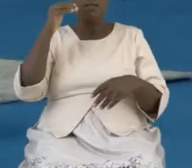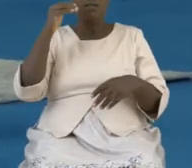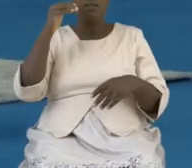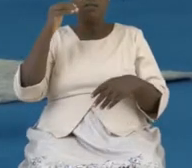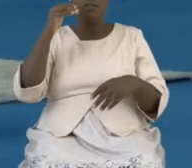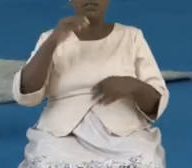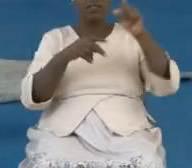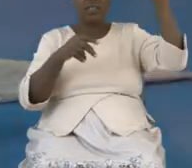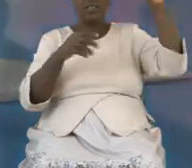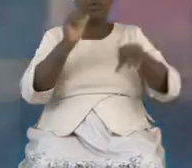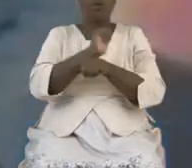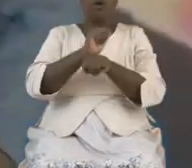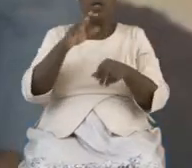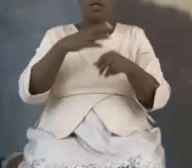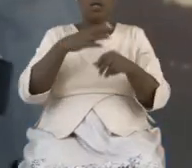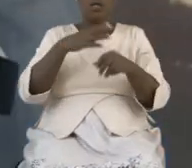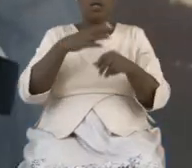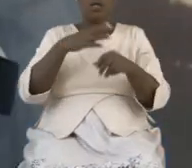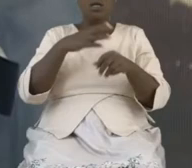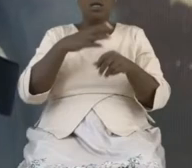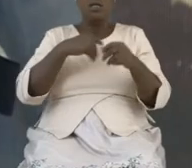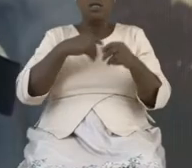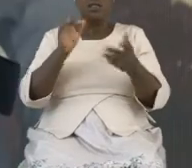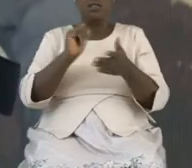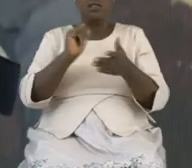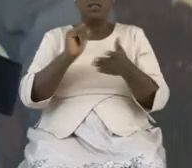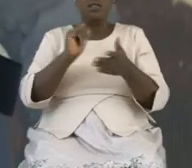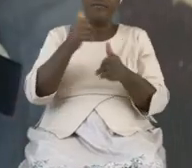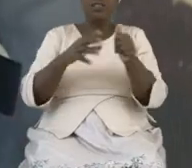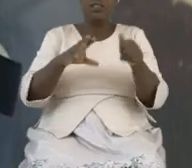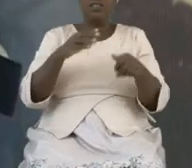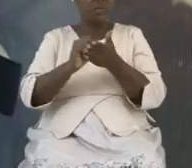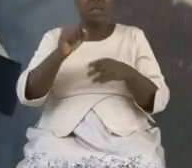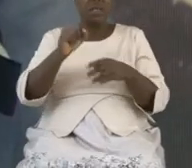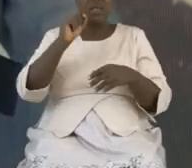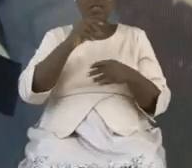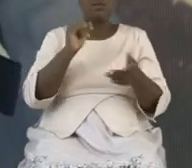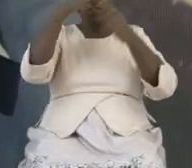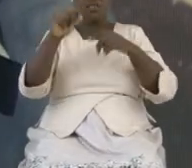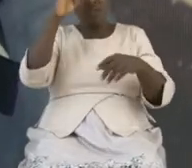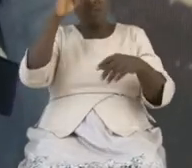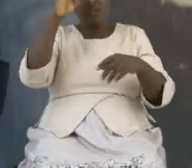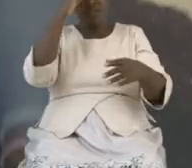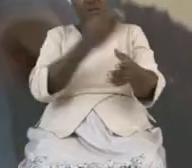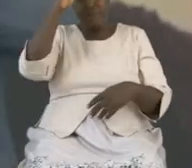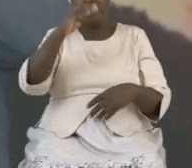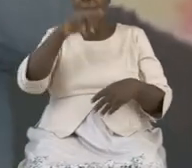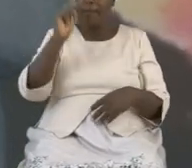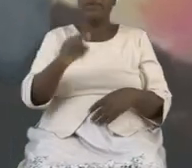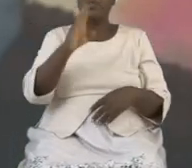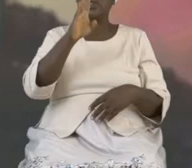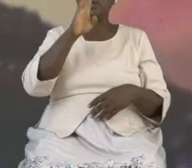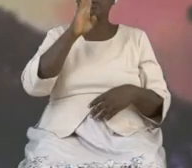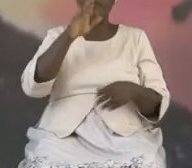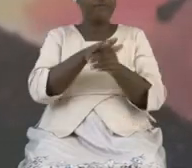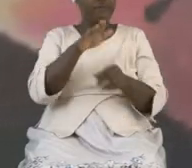fulfilled. Everything that is written concerning the Son of Man must be fulfilled. They